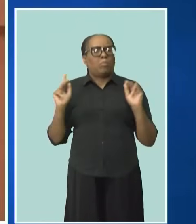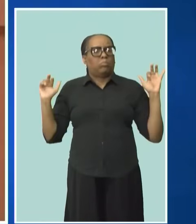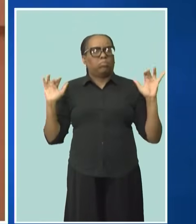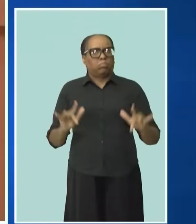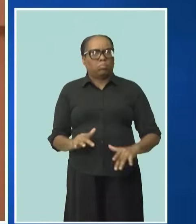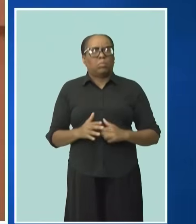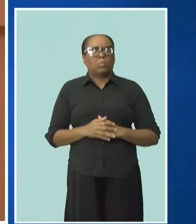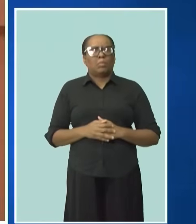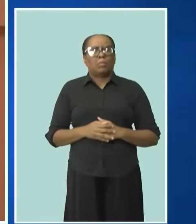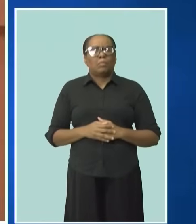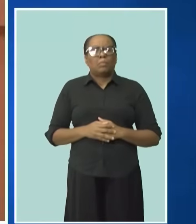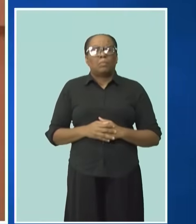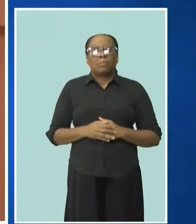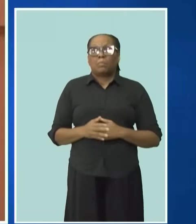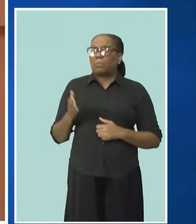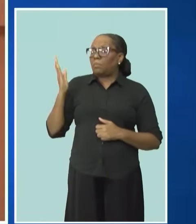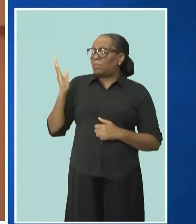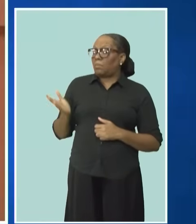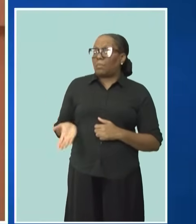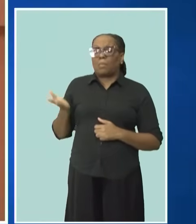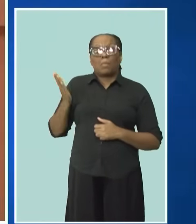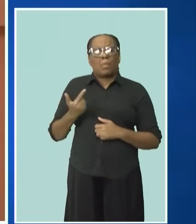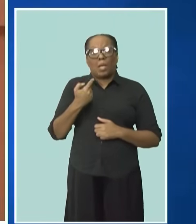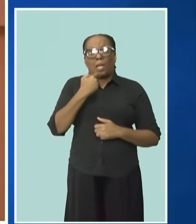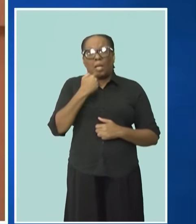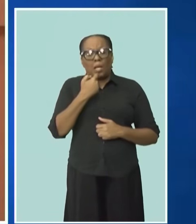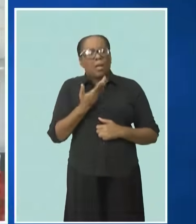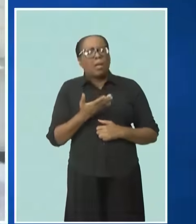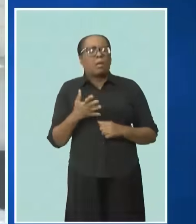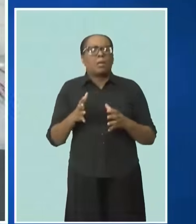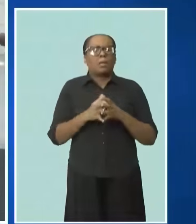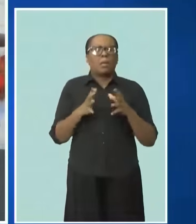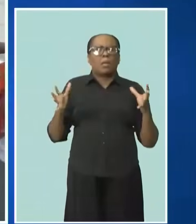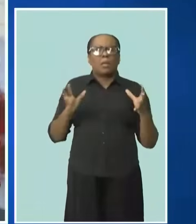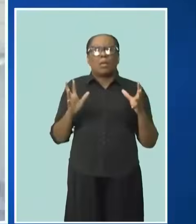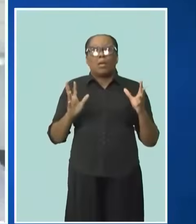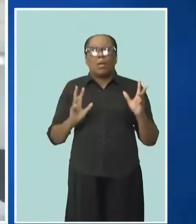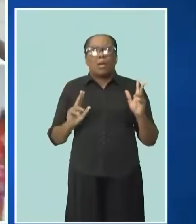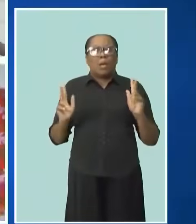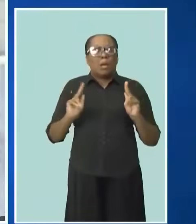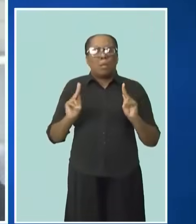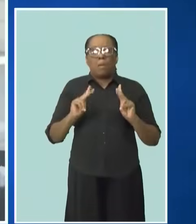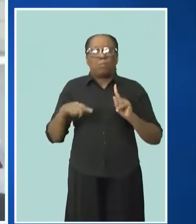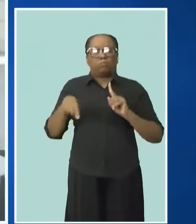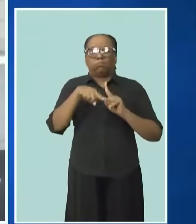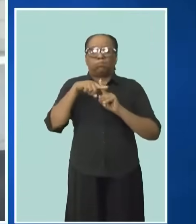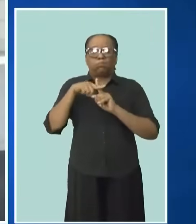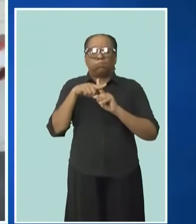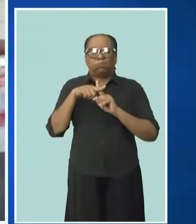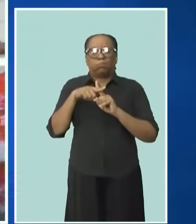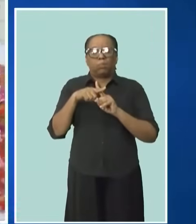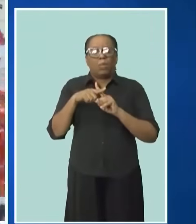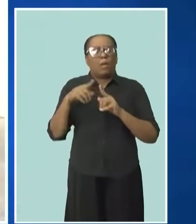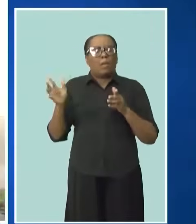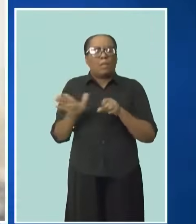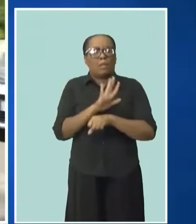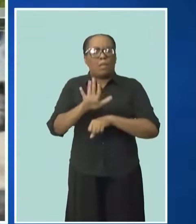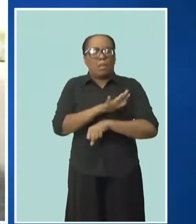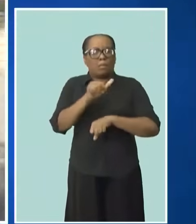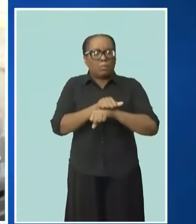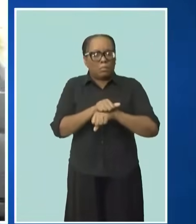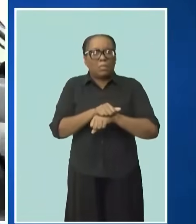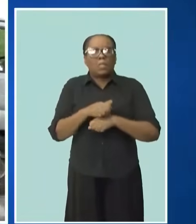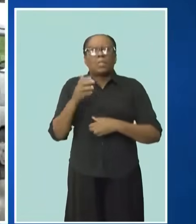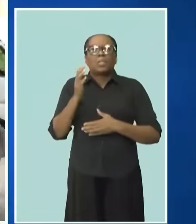coordinator Ian Walcott says the accommodation sector has already started to feel a positive impact from the festival, with some